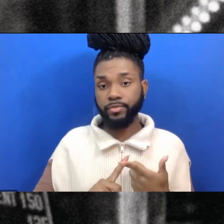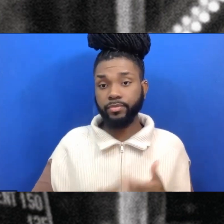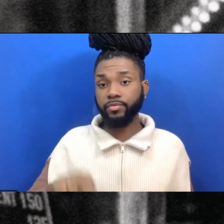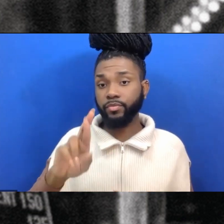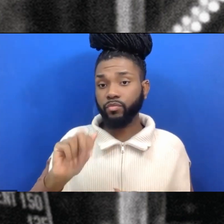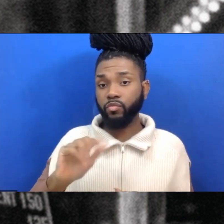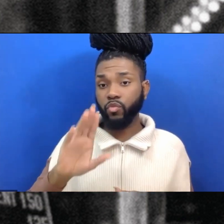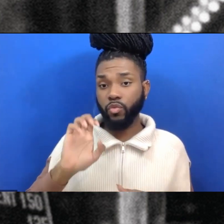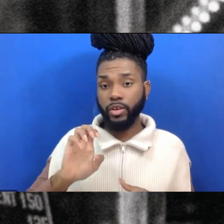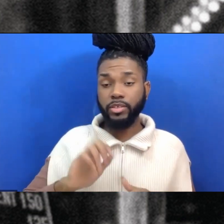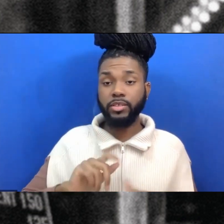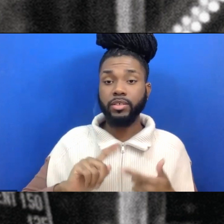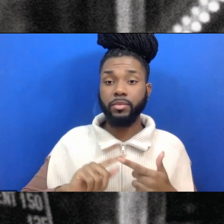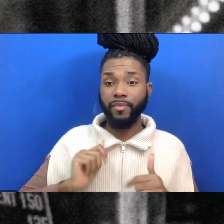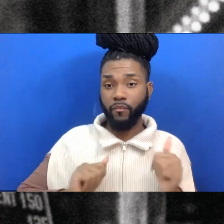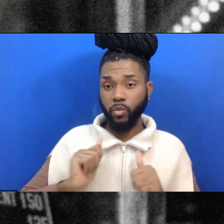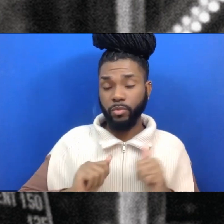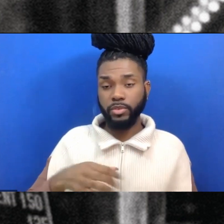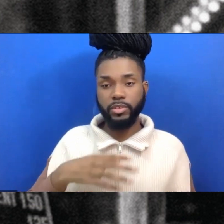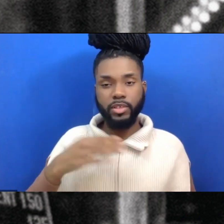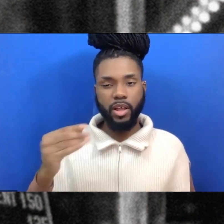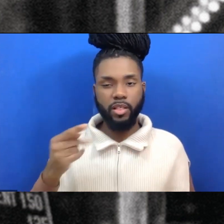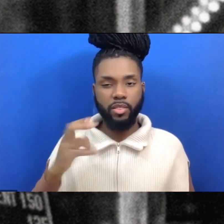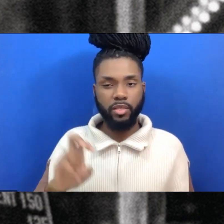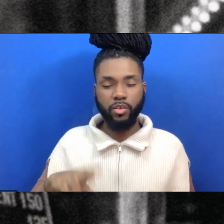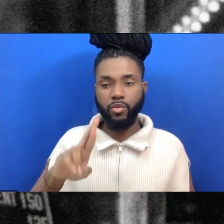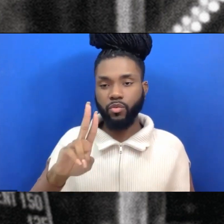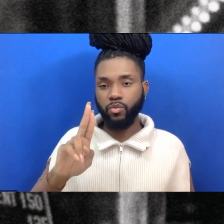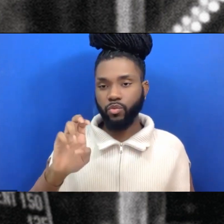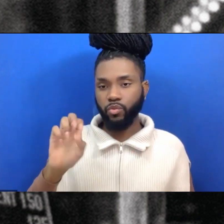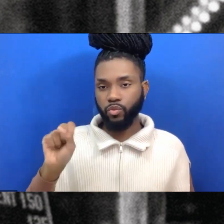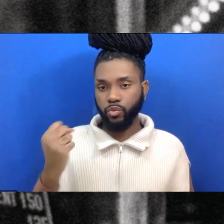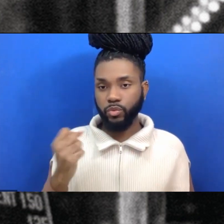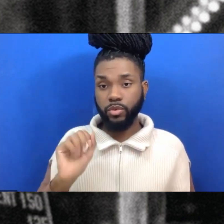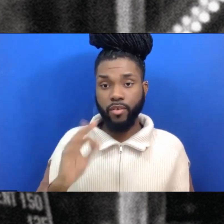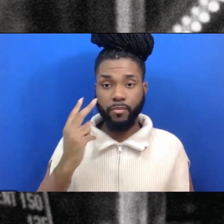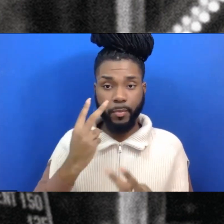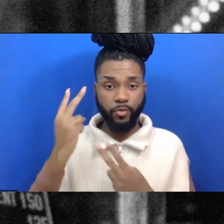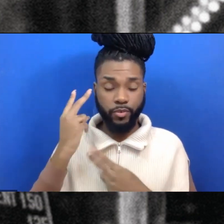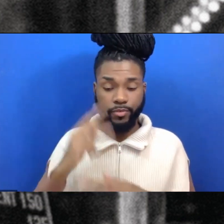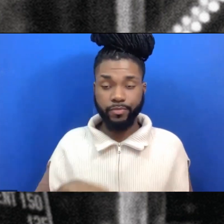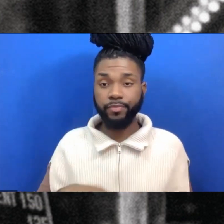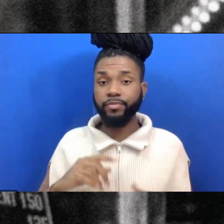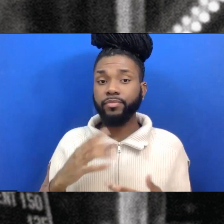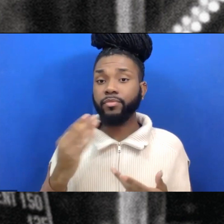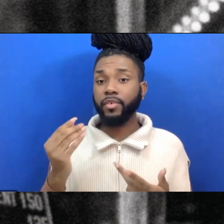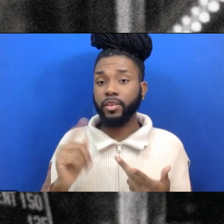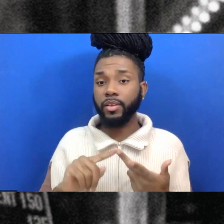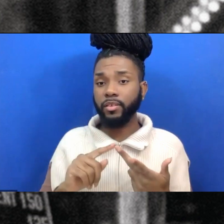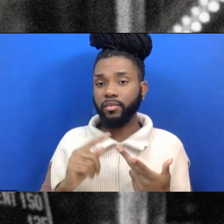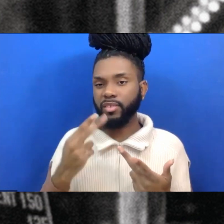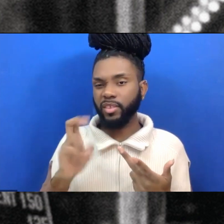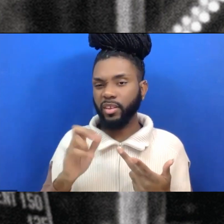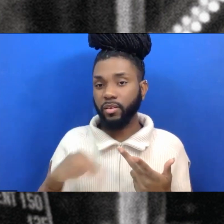Race, Performances, and the Ruse of Memory, and the important